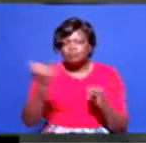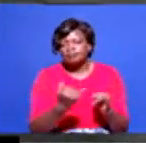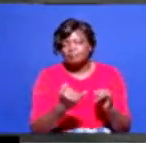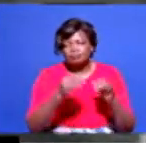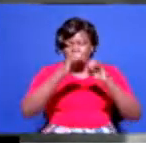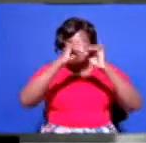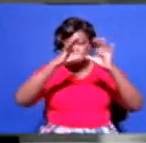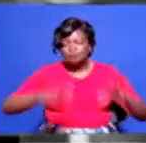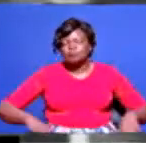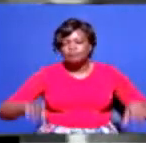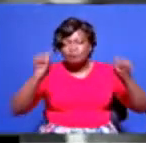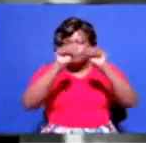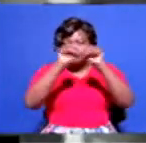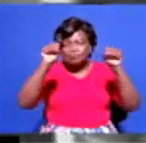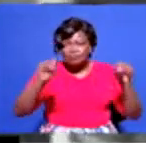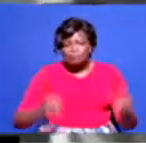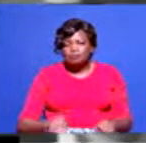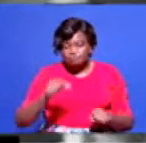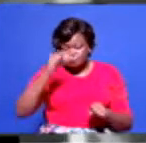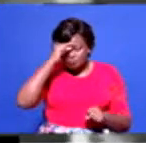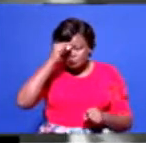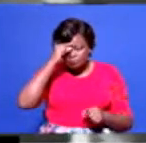system of governance.